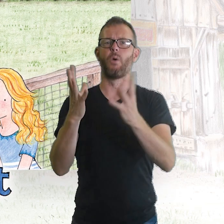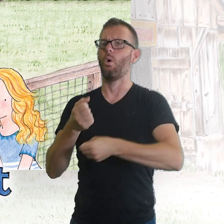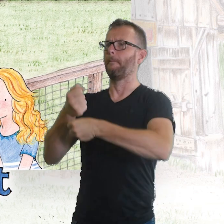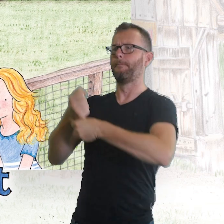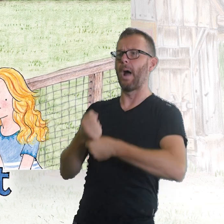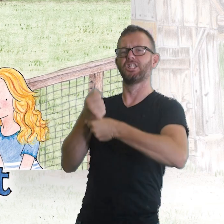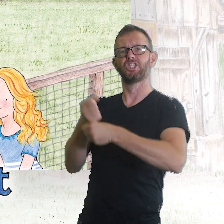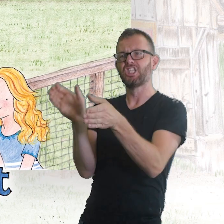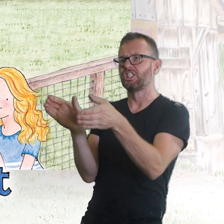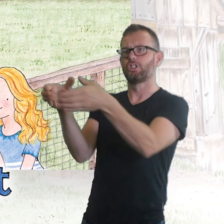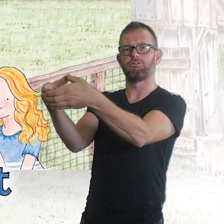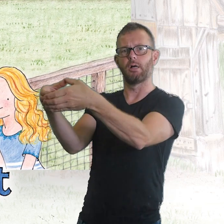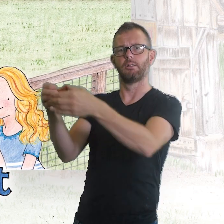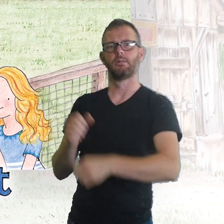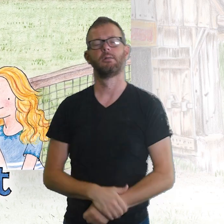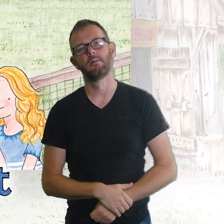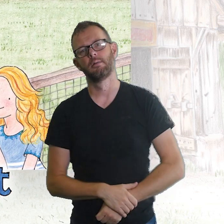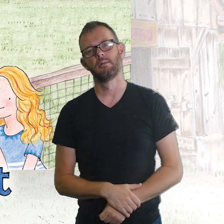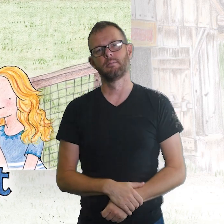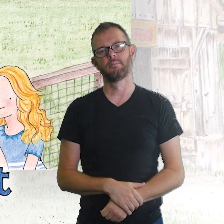Suffolk Punch Trust.